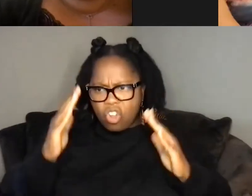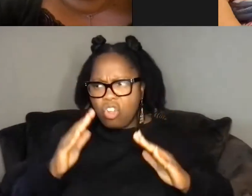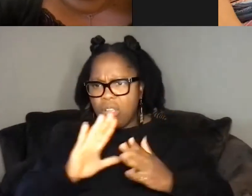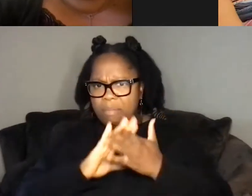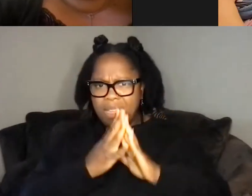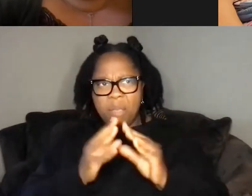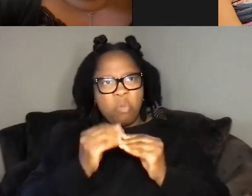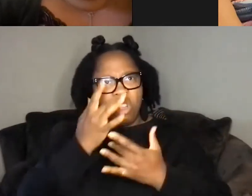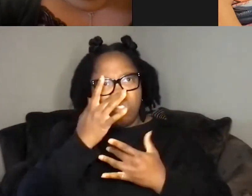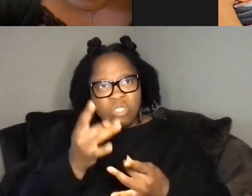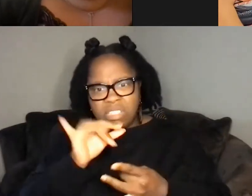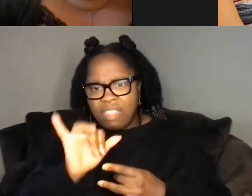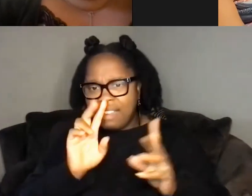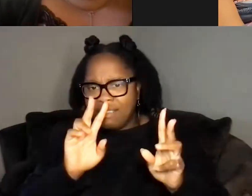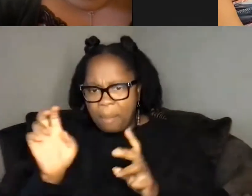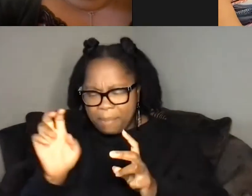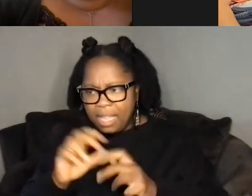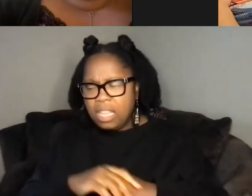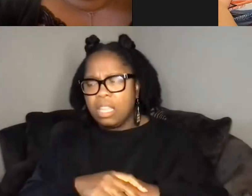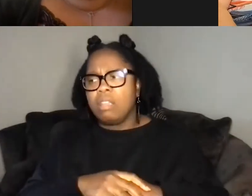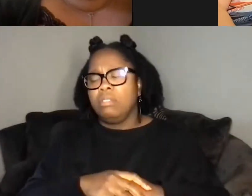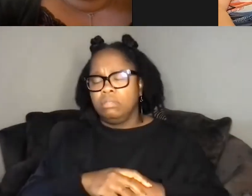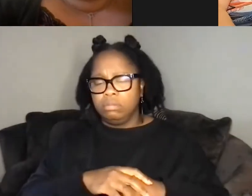topic. And then as